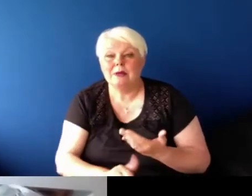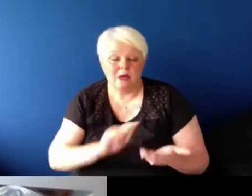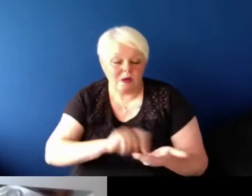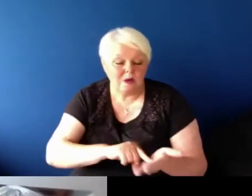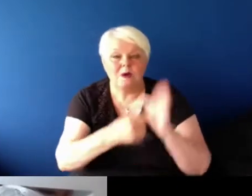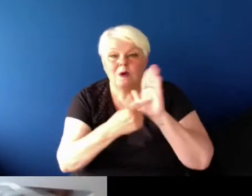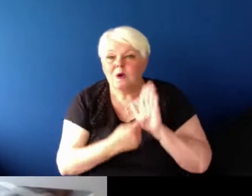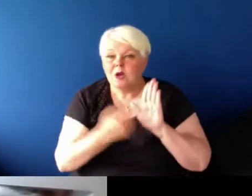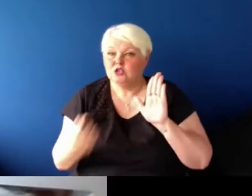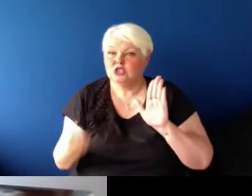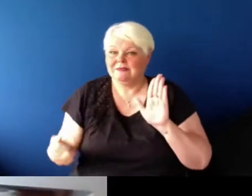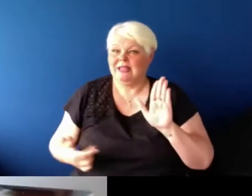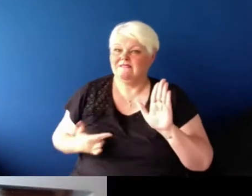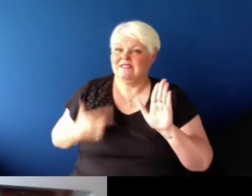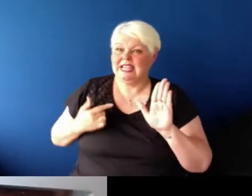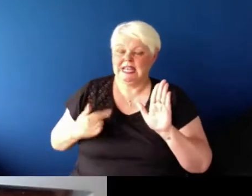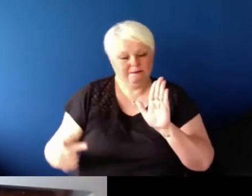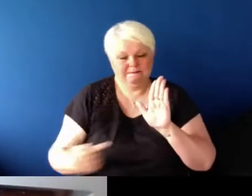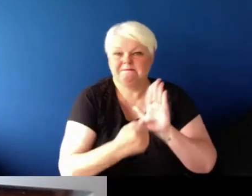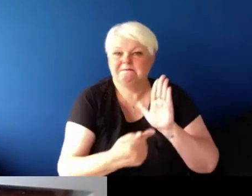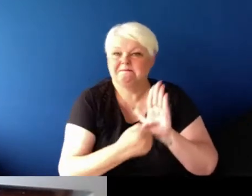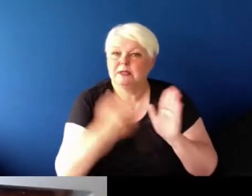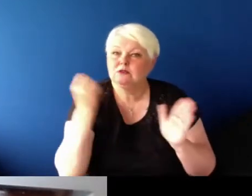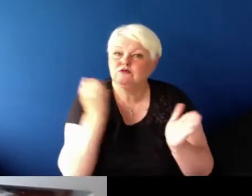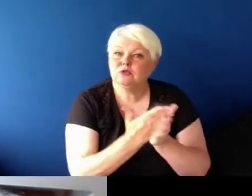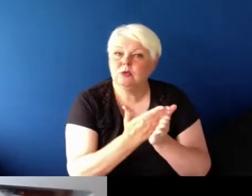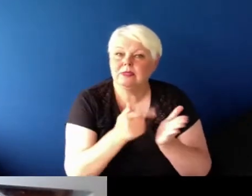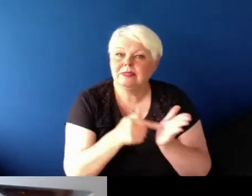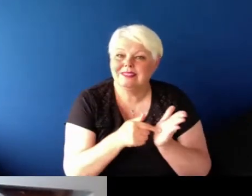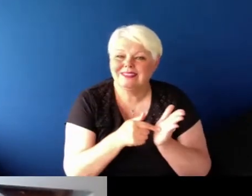they feel by saying that this is truth